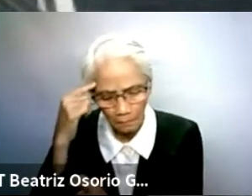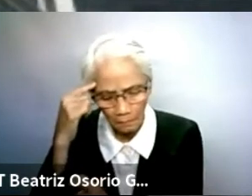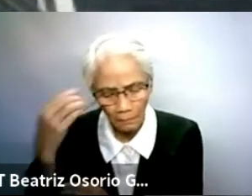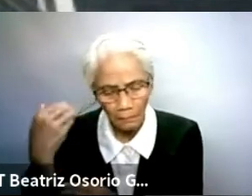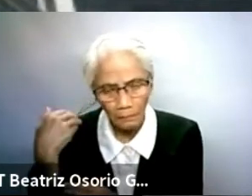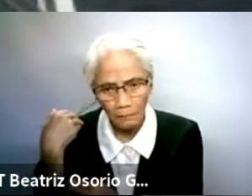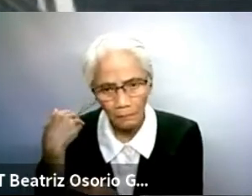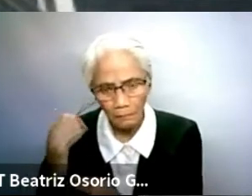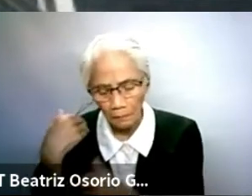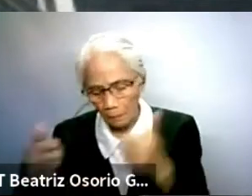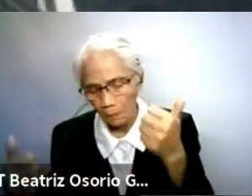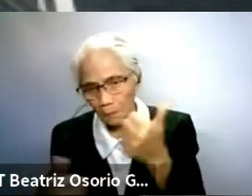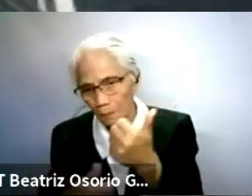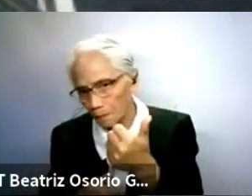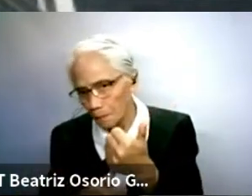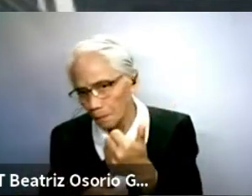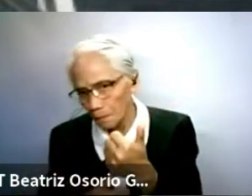have the the